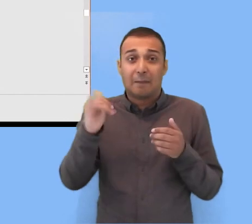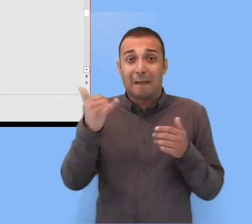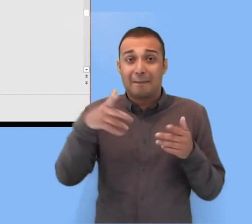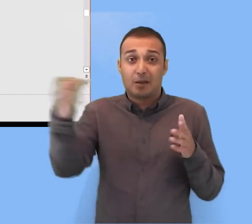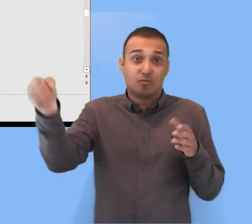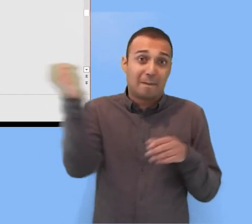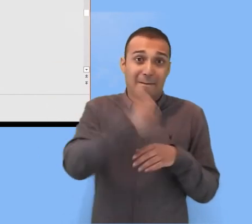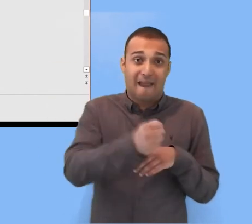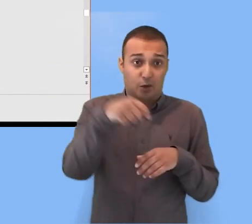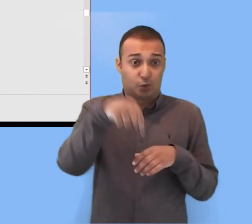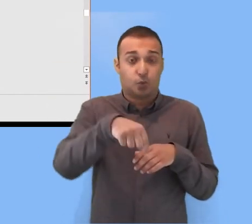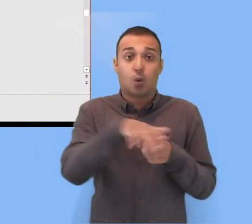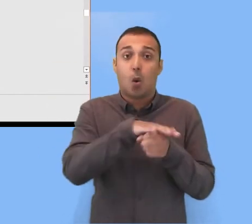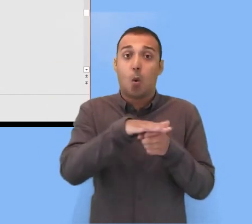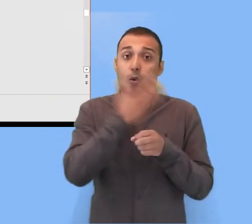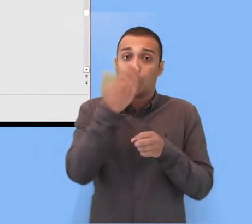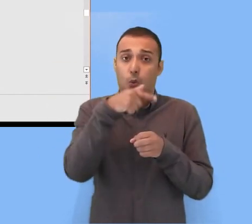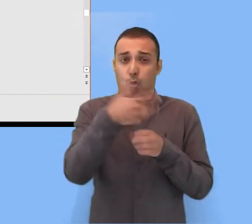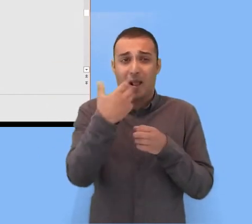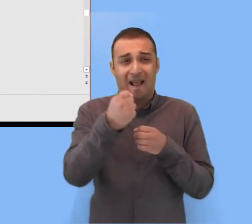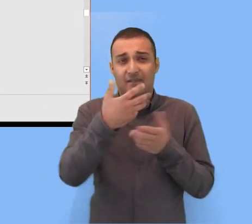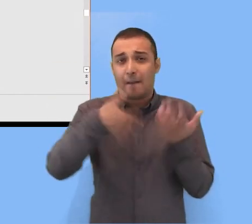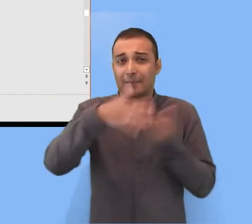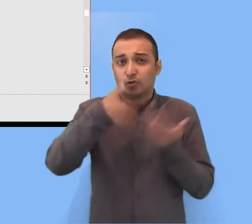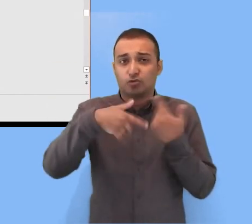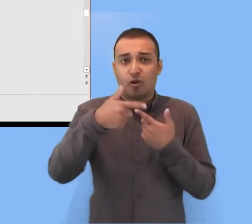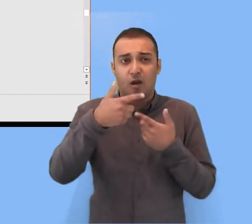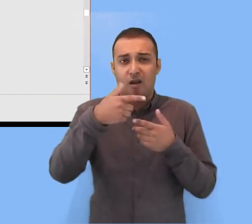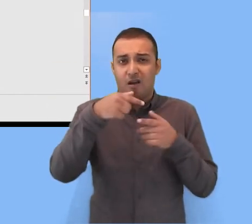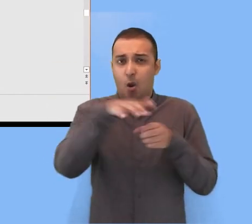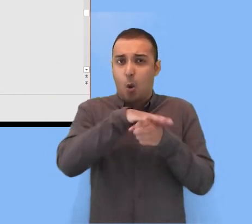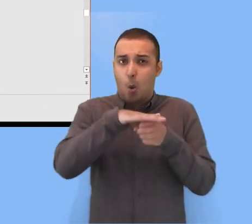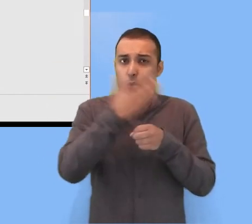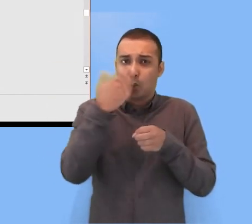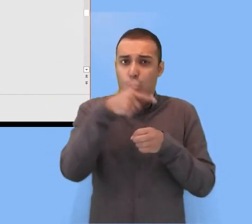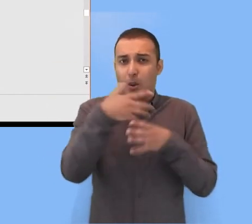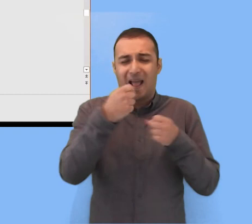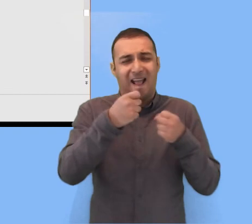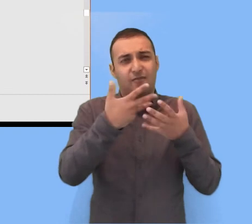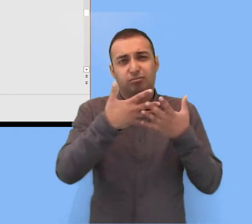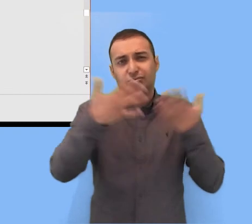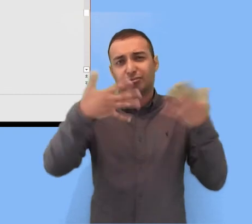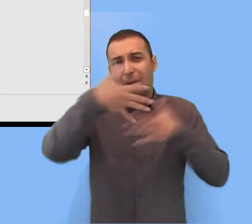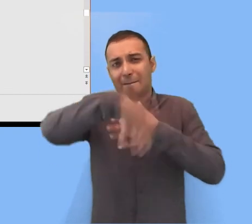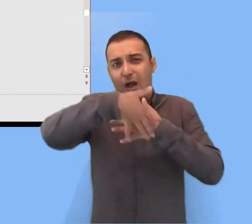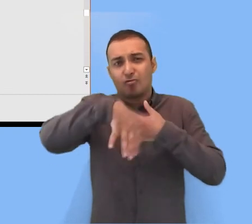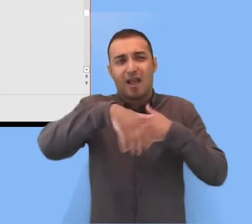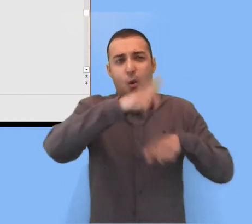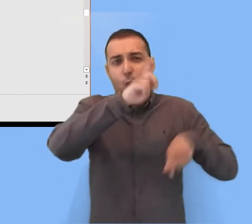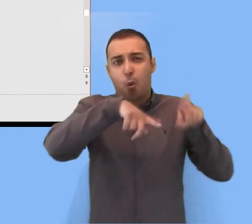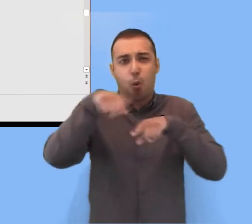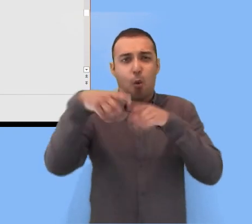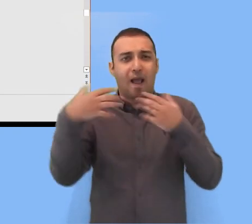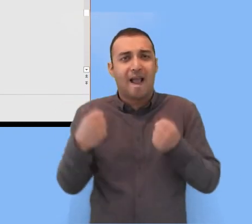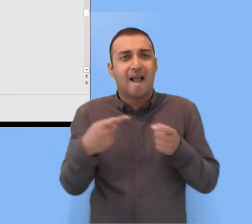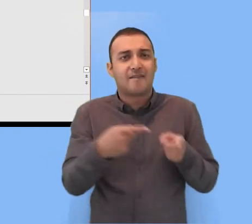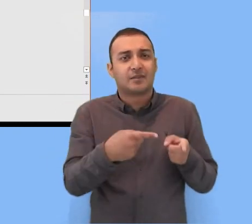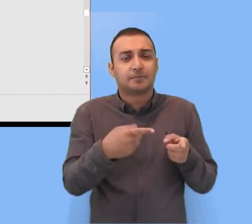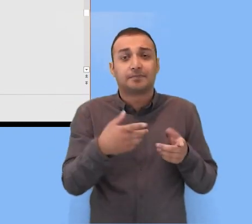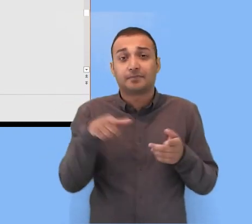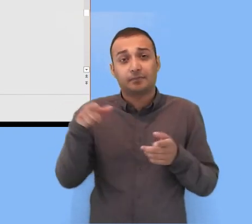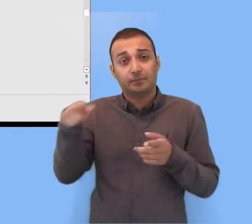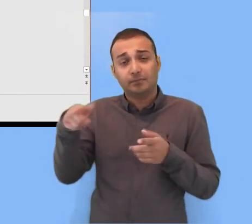mixed. Like there's so many different backgrounds in the local school with a nursery in it." She asked me recently, "Mummy, why